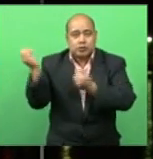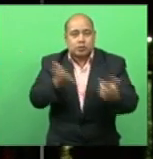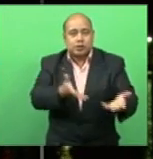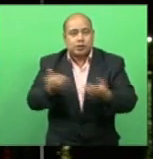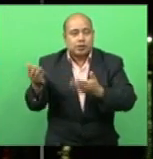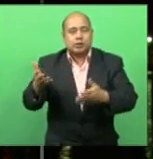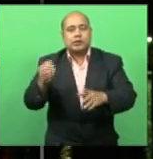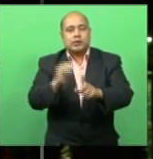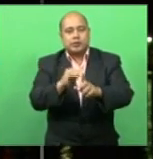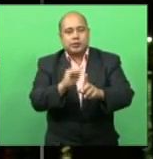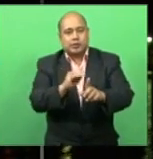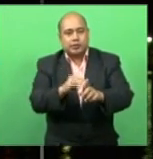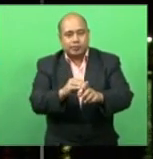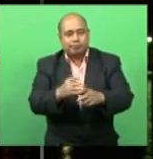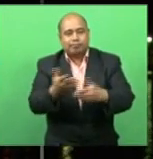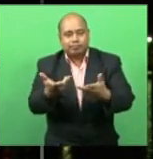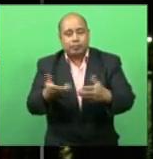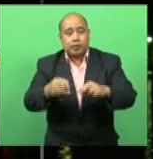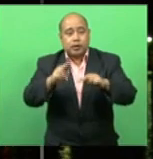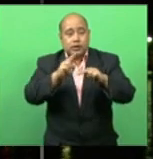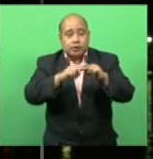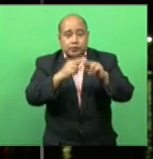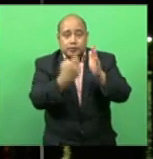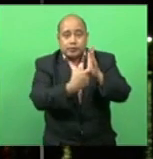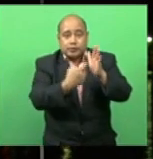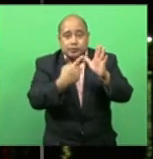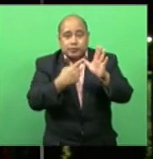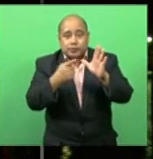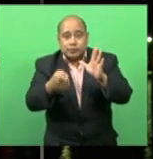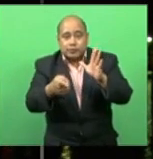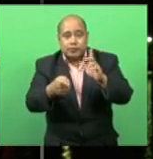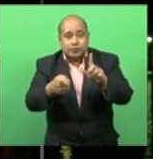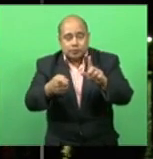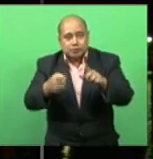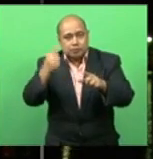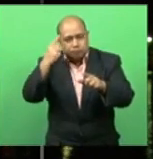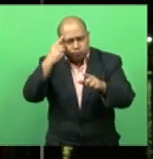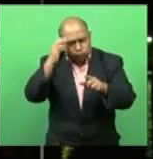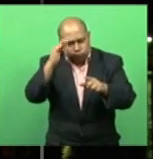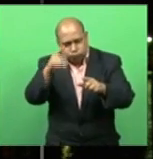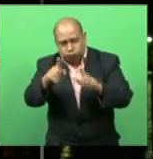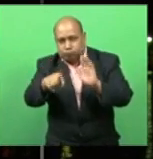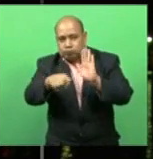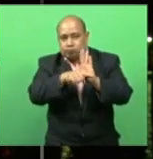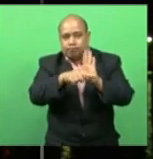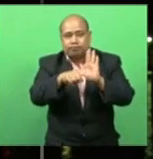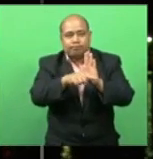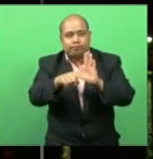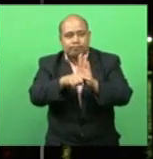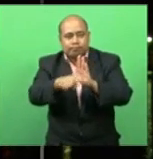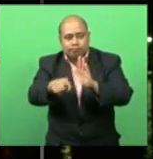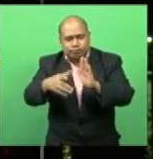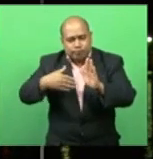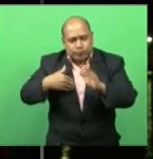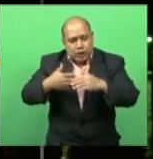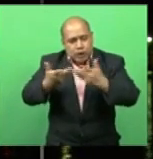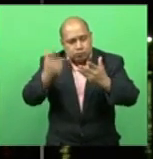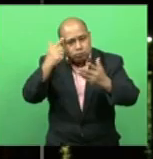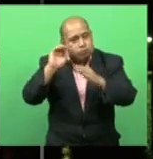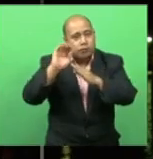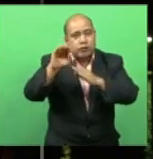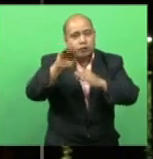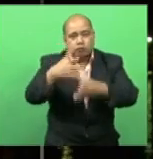The FRA anticipates this disruption might have a negative impact on current and future projects. Kritika